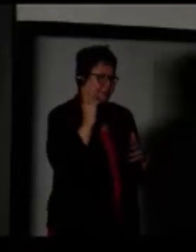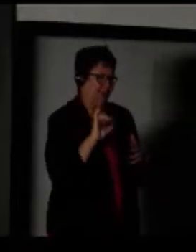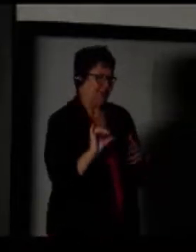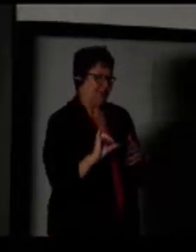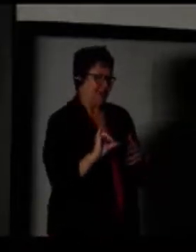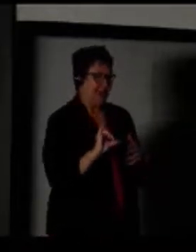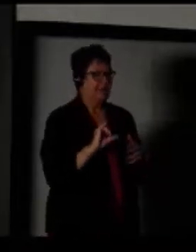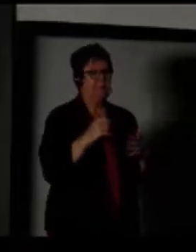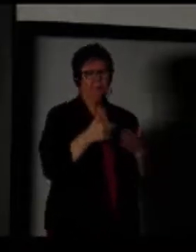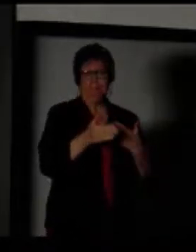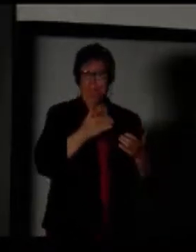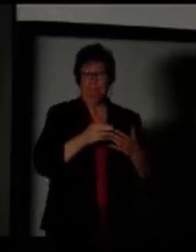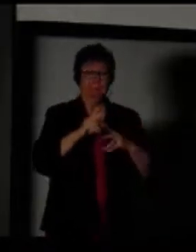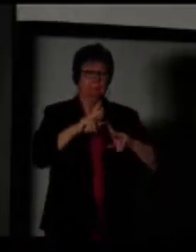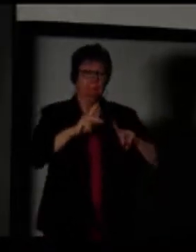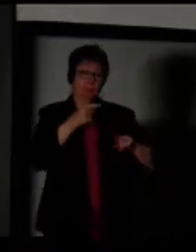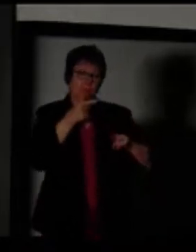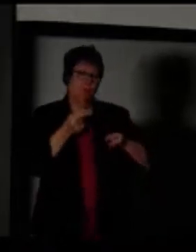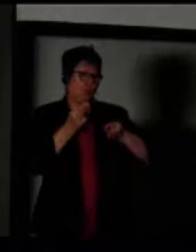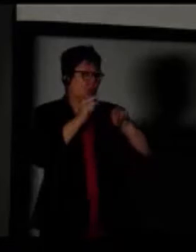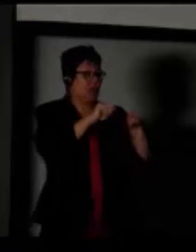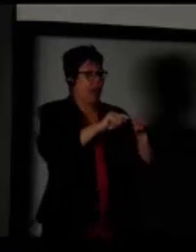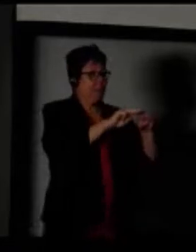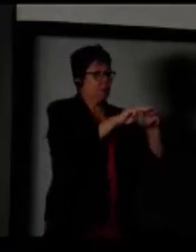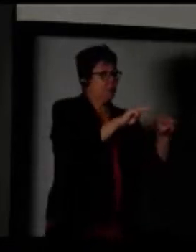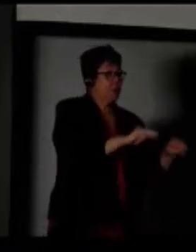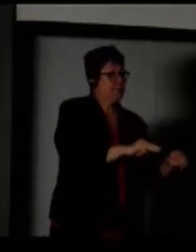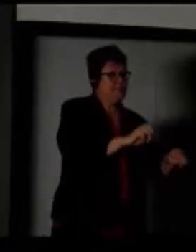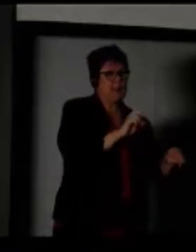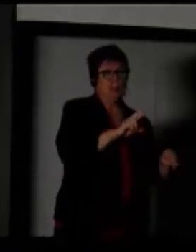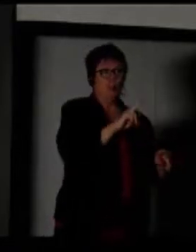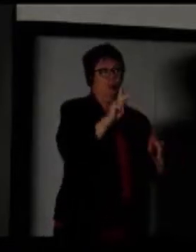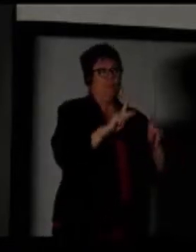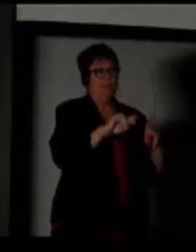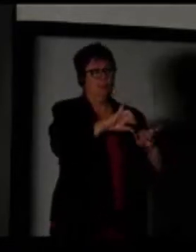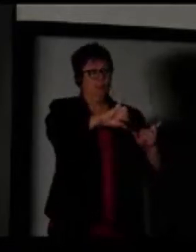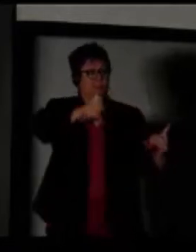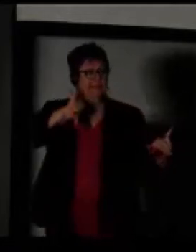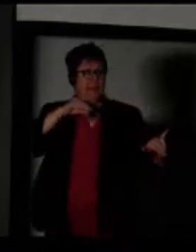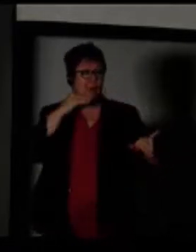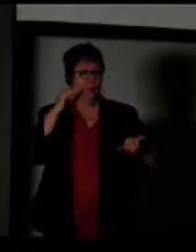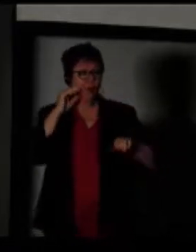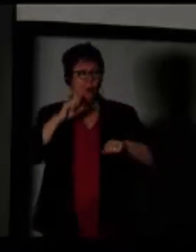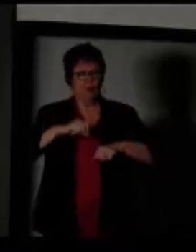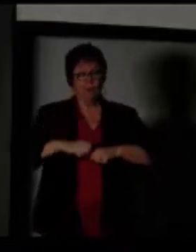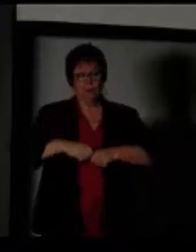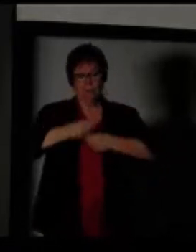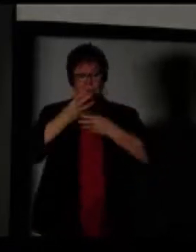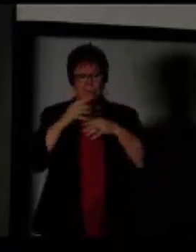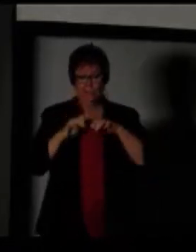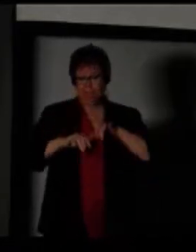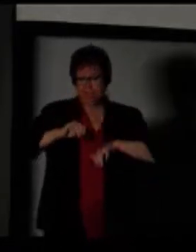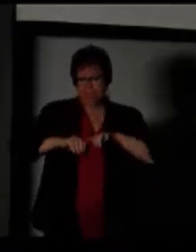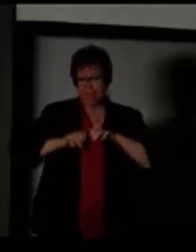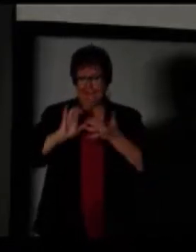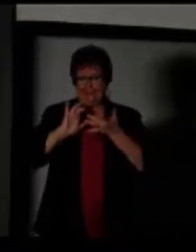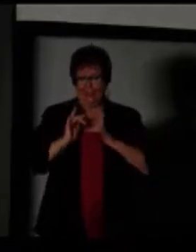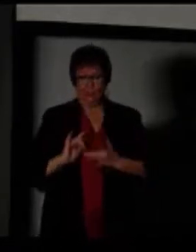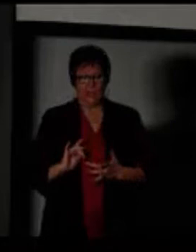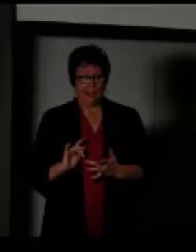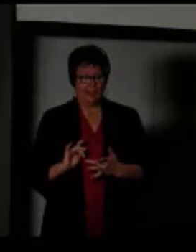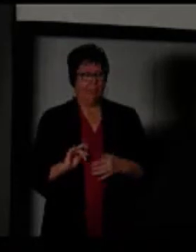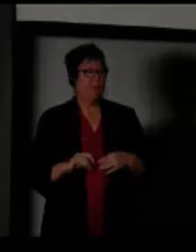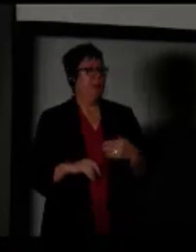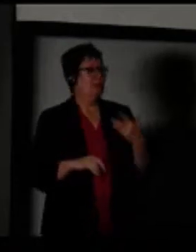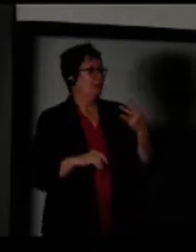that are coming to the museum or those that never step foot in the museum. And 3 basic tenets that we came up with at the museum